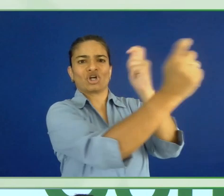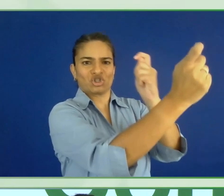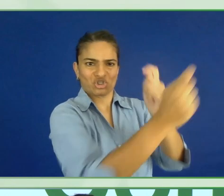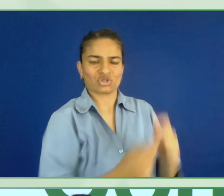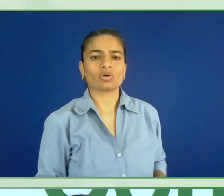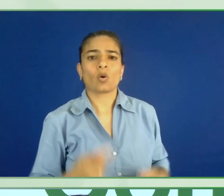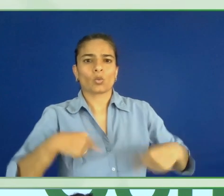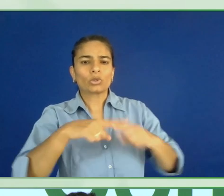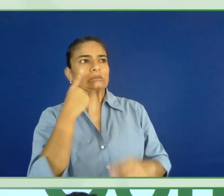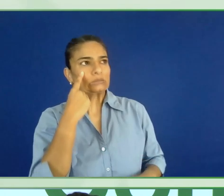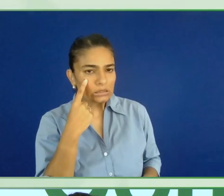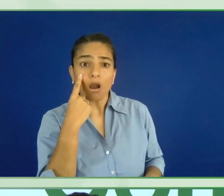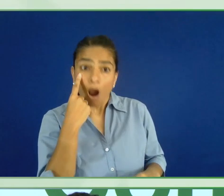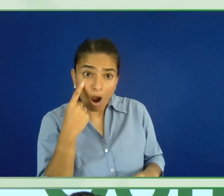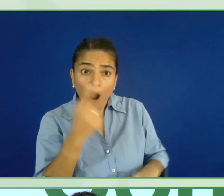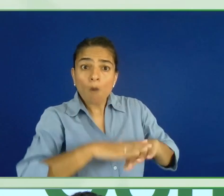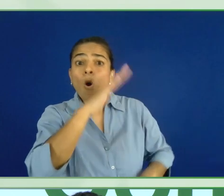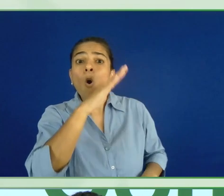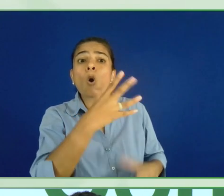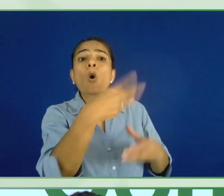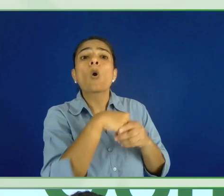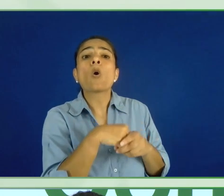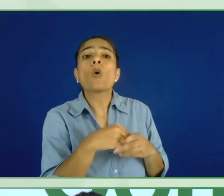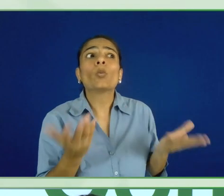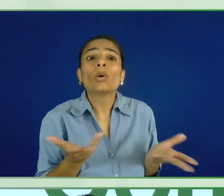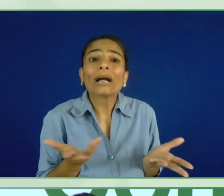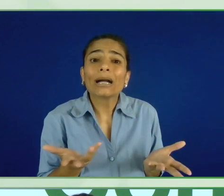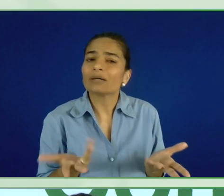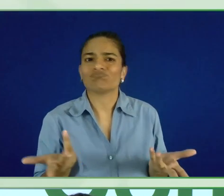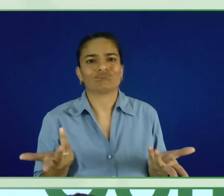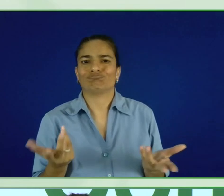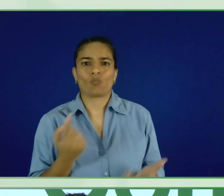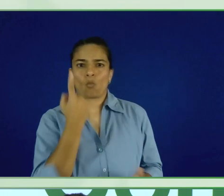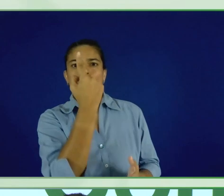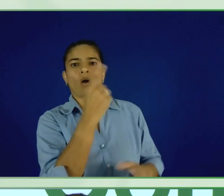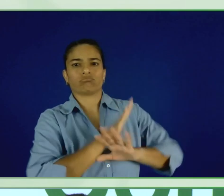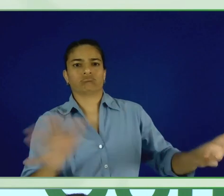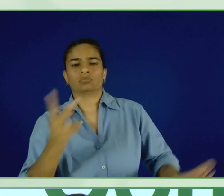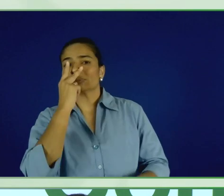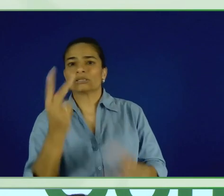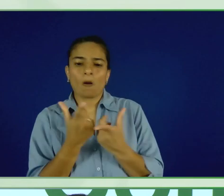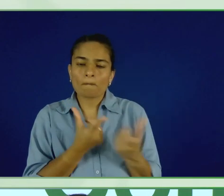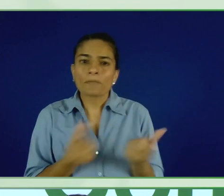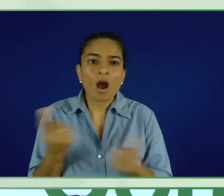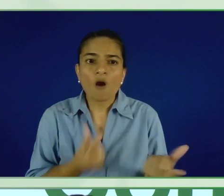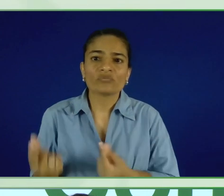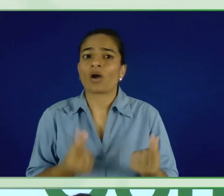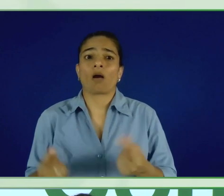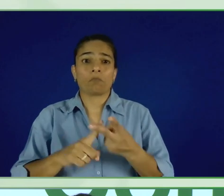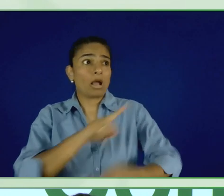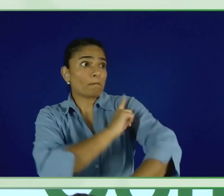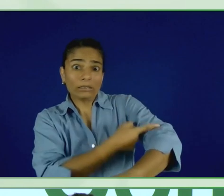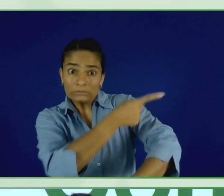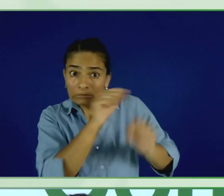But that alone isn't sufficient to look at behavior change and capacity building. So we also do support networking and